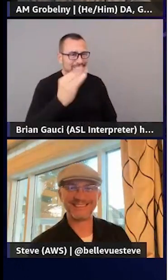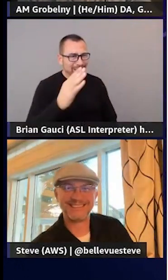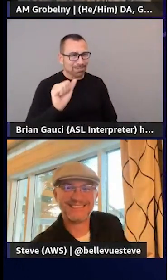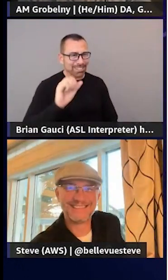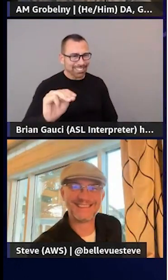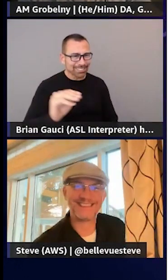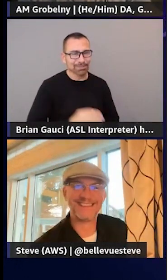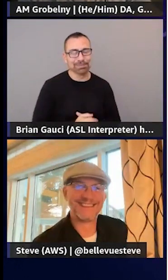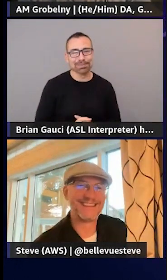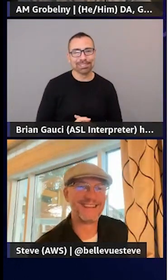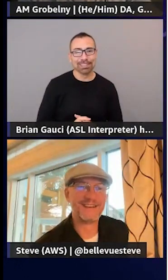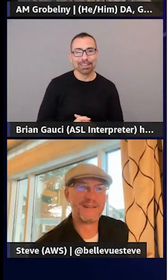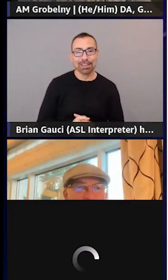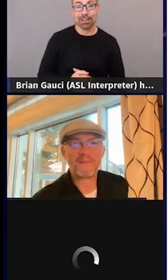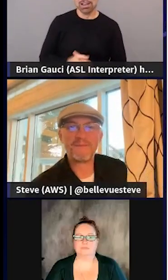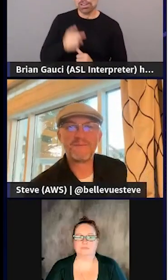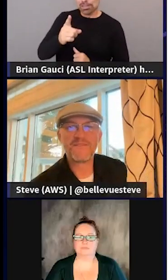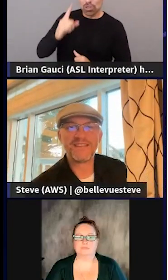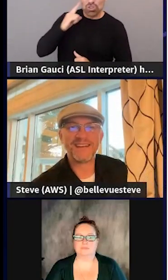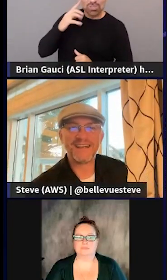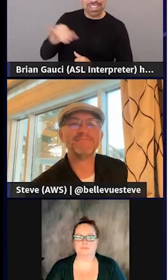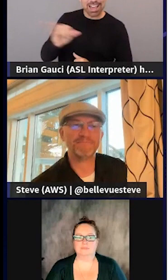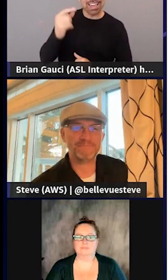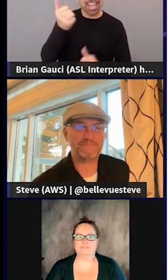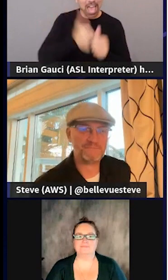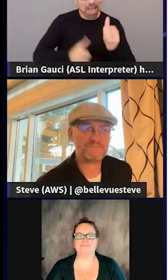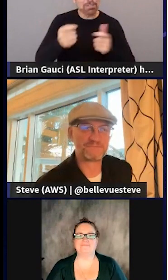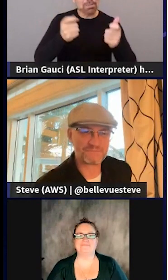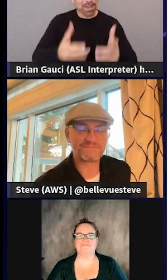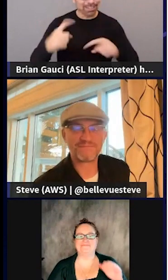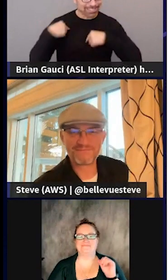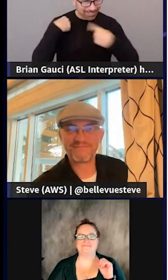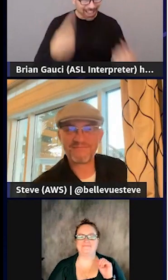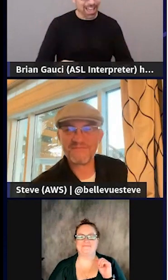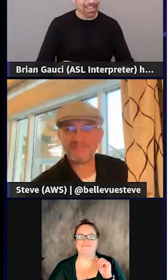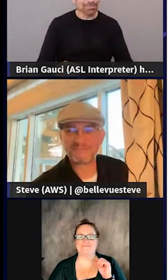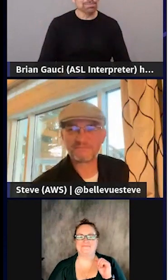You sound like every manager I've ever had, Steve.